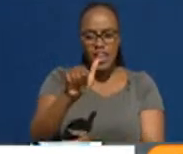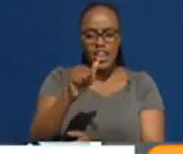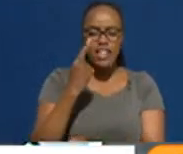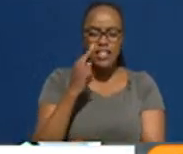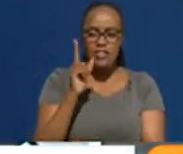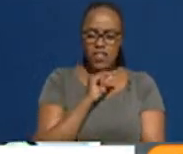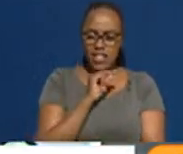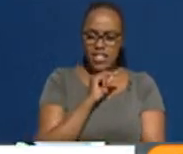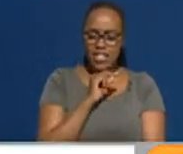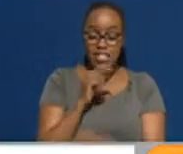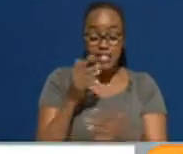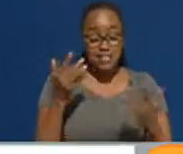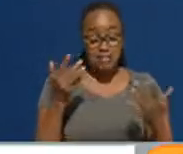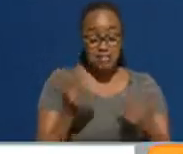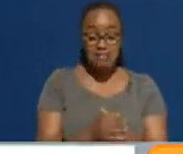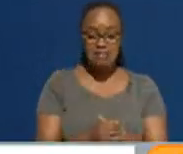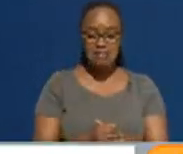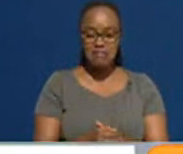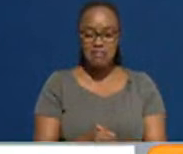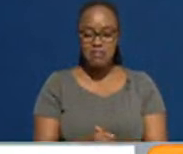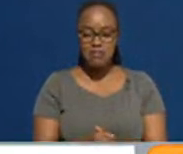socks colorful?